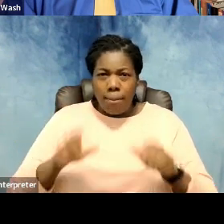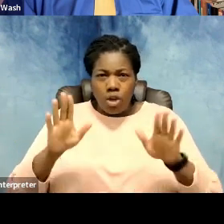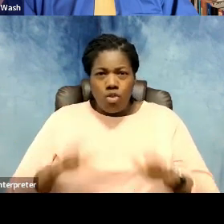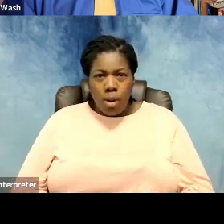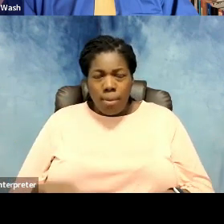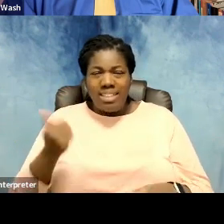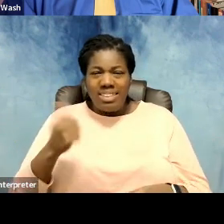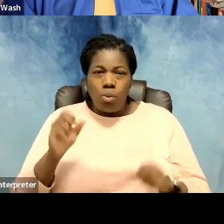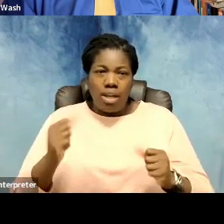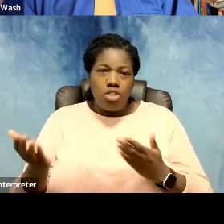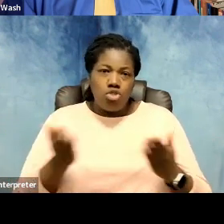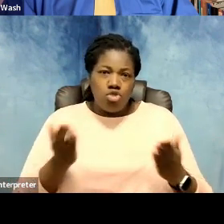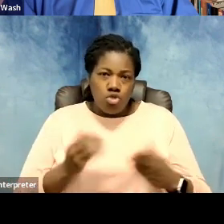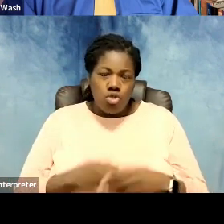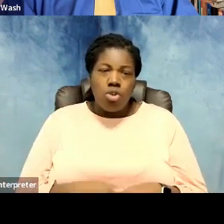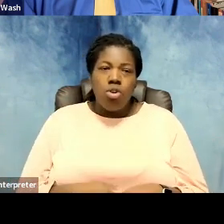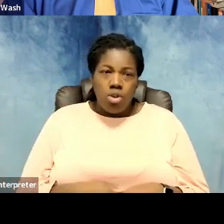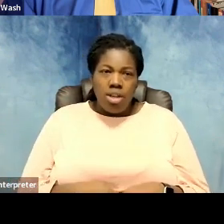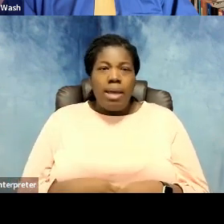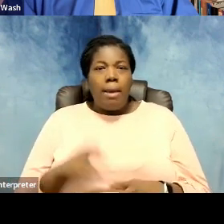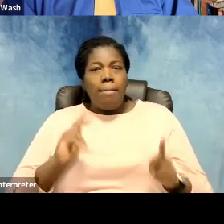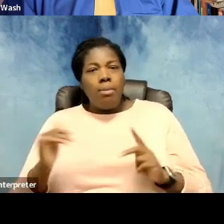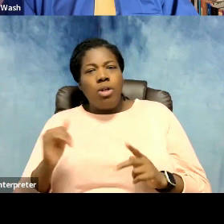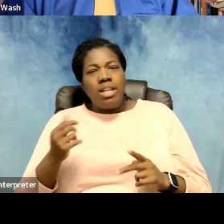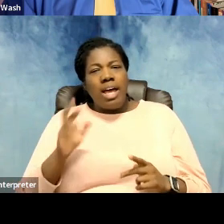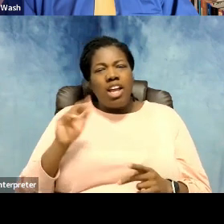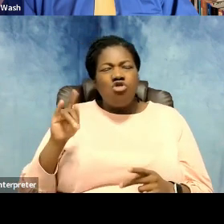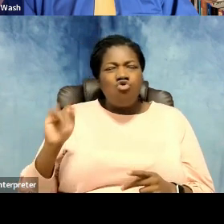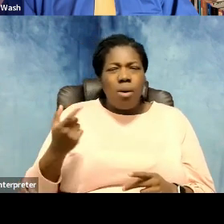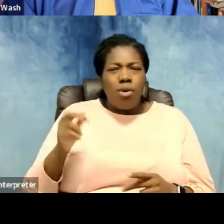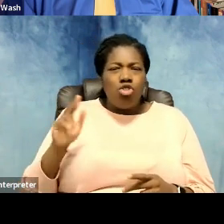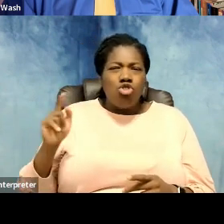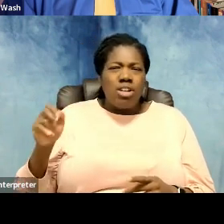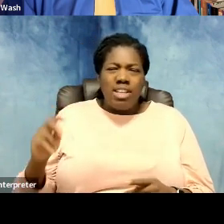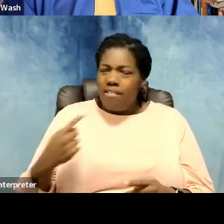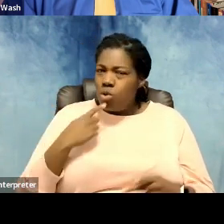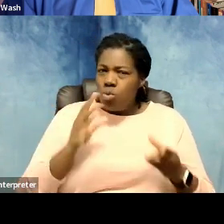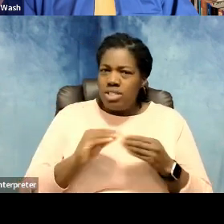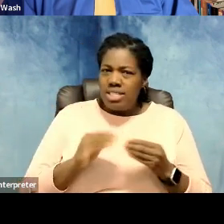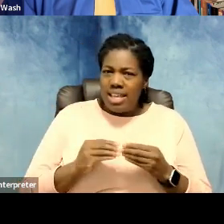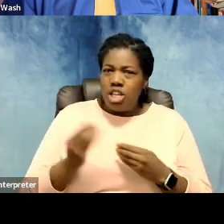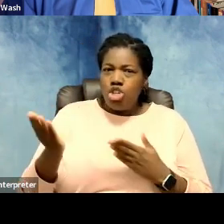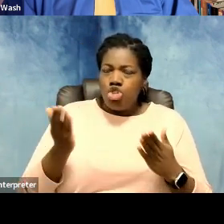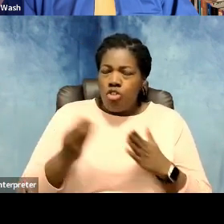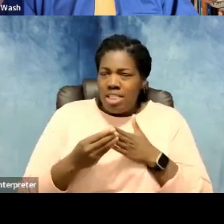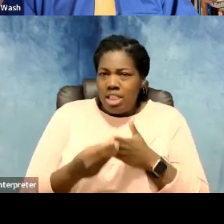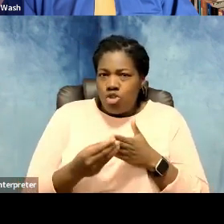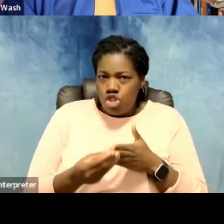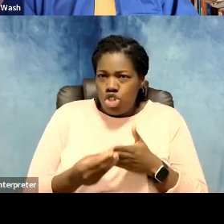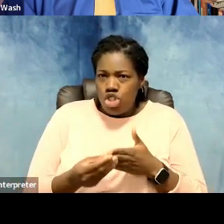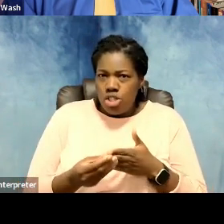can serve. And you look at individuals like Robert Greenleaf, who coined the term servant leadership.